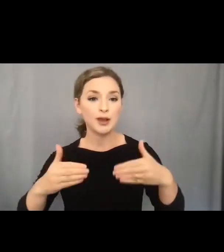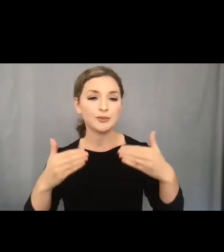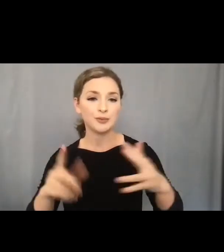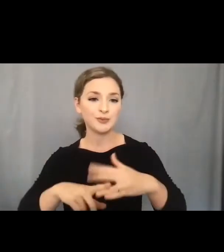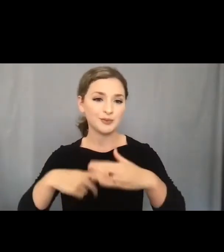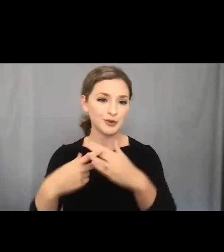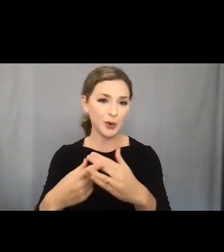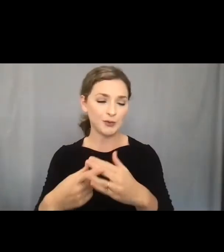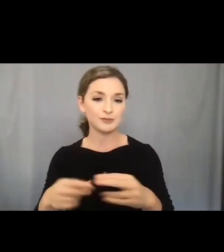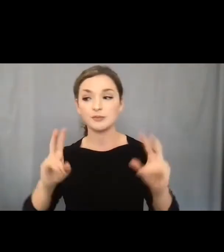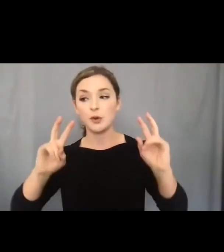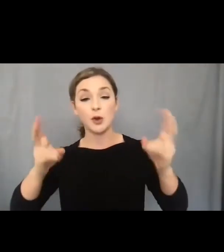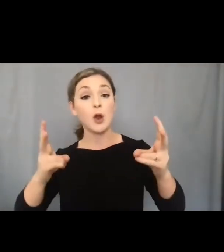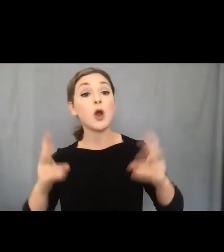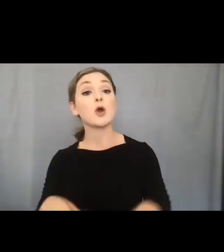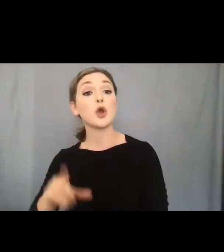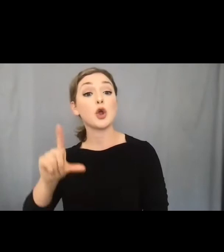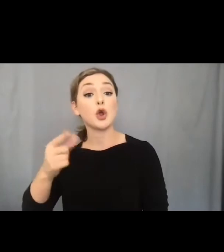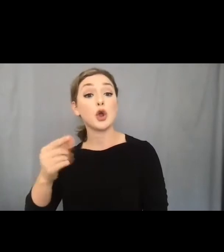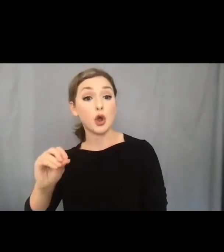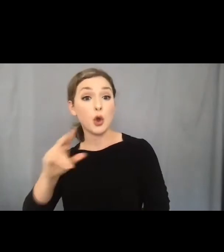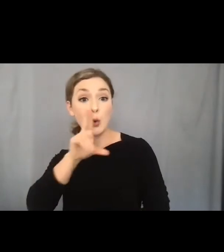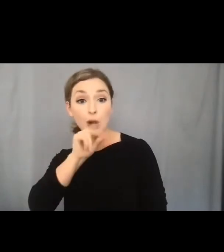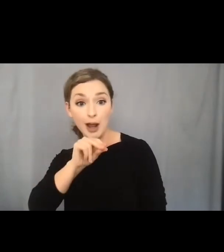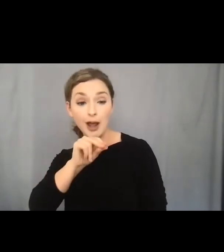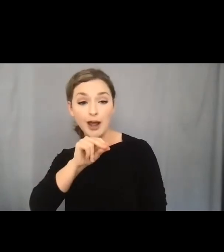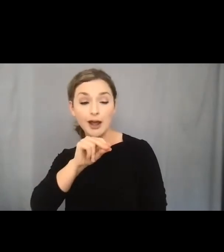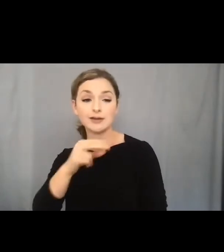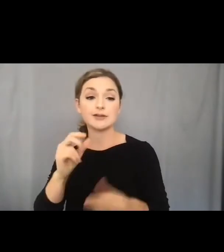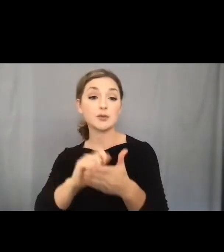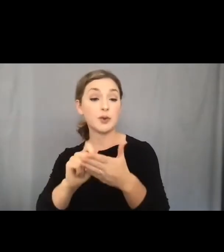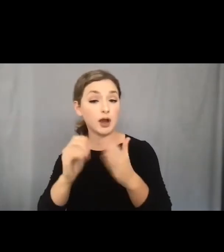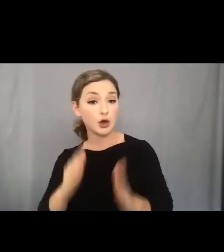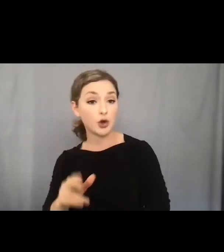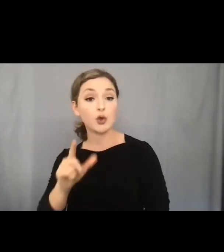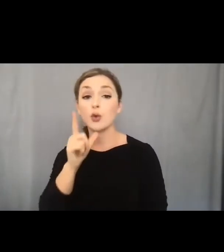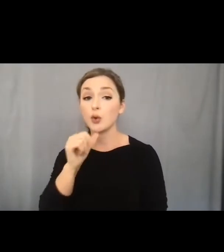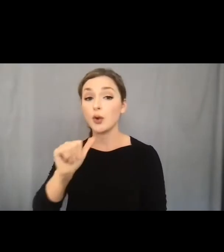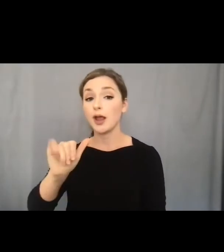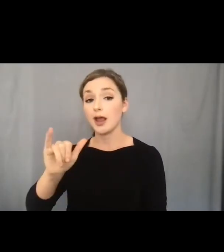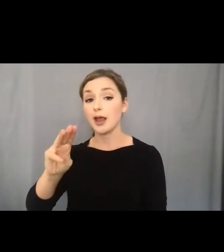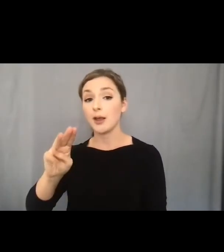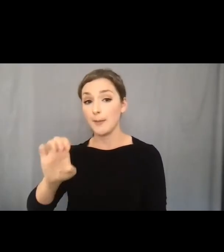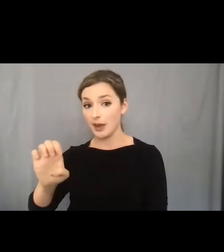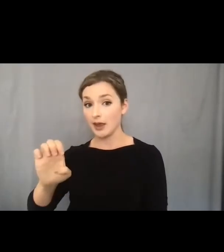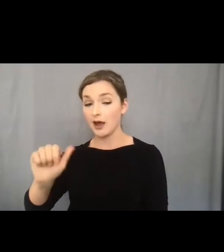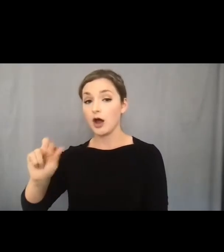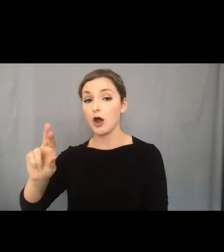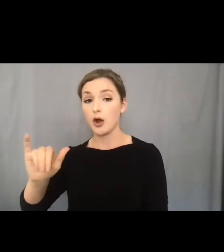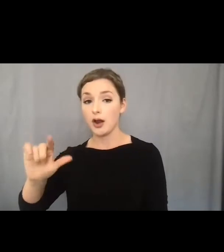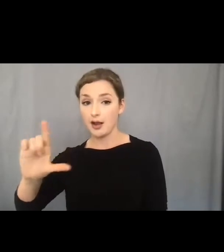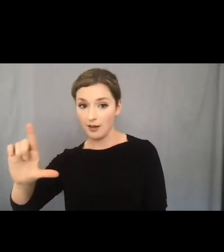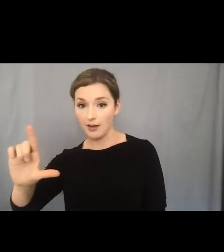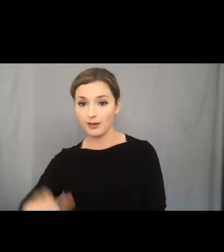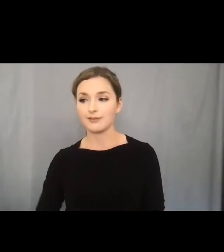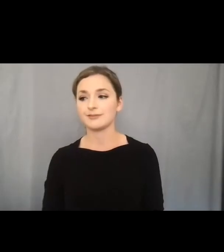Go Ducks, and it's written by Amy Ariel and illustrated by Rafael Di Nazario. It